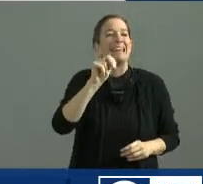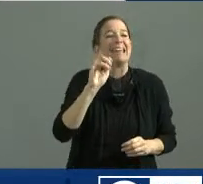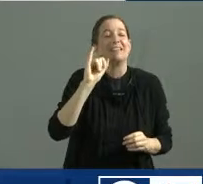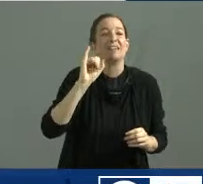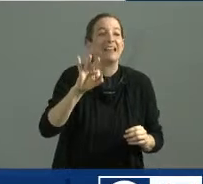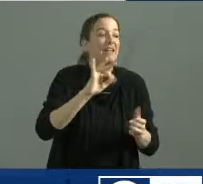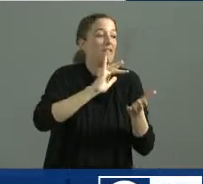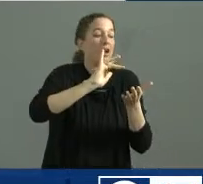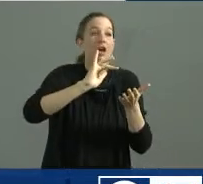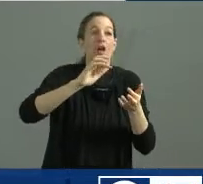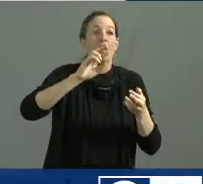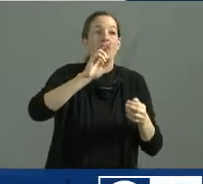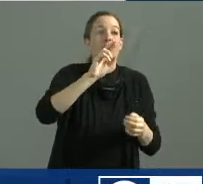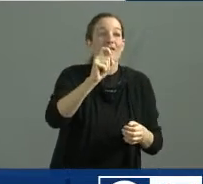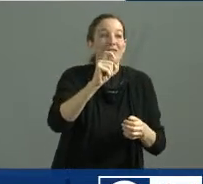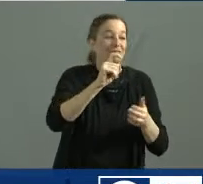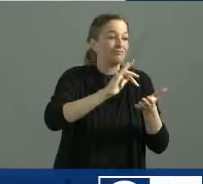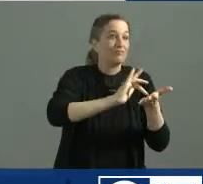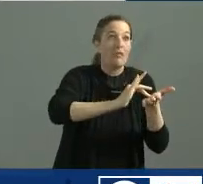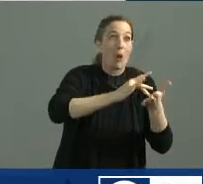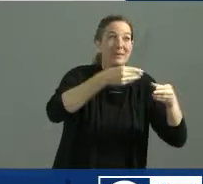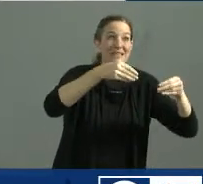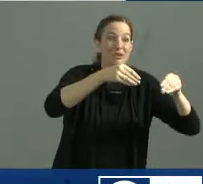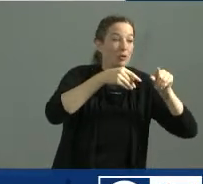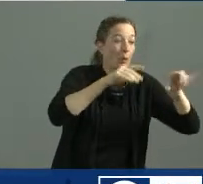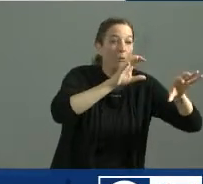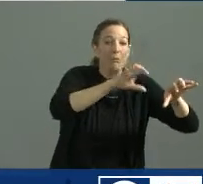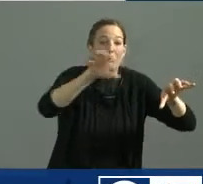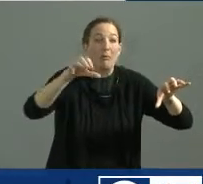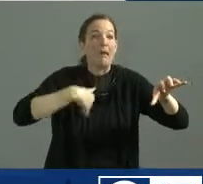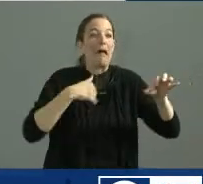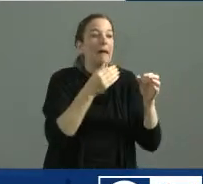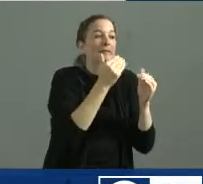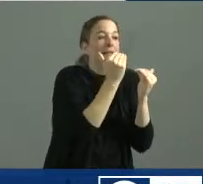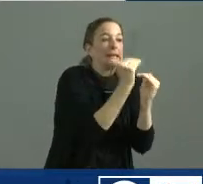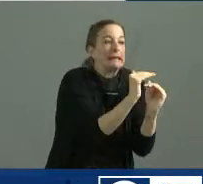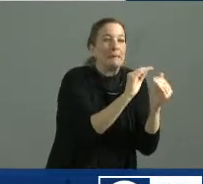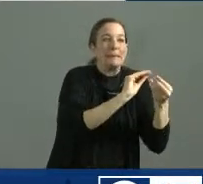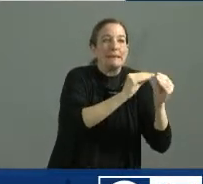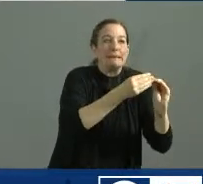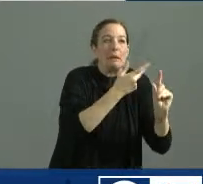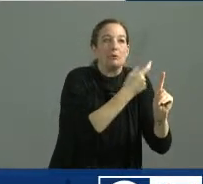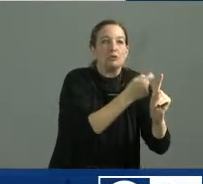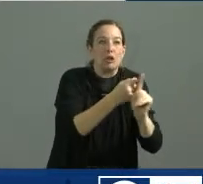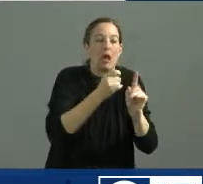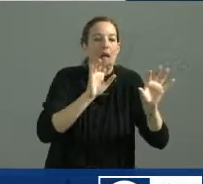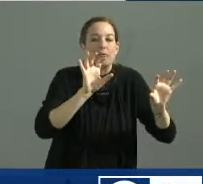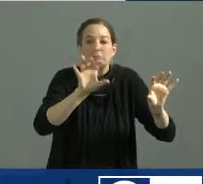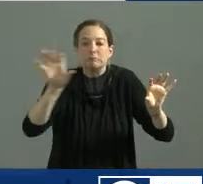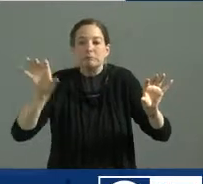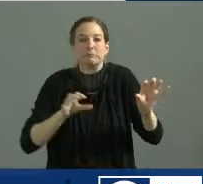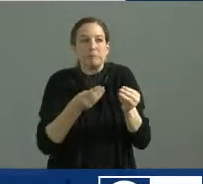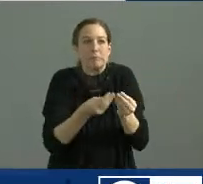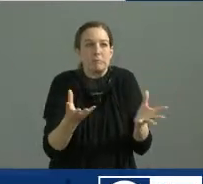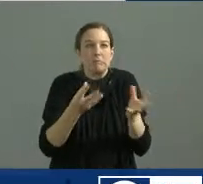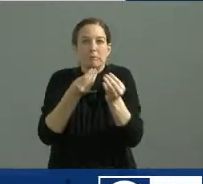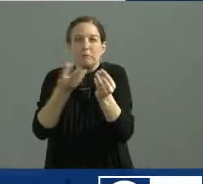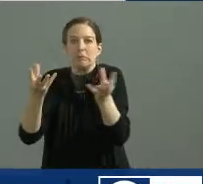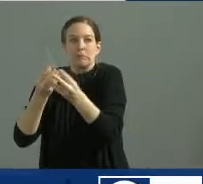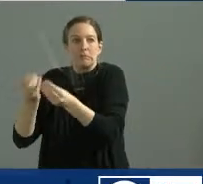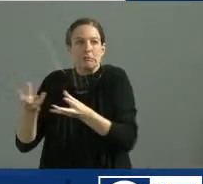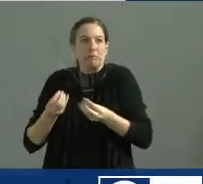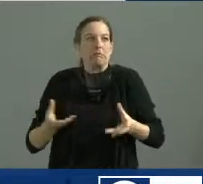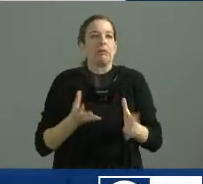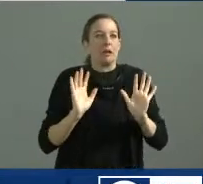pharmacies, expanding the number of pharmacies and like those community health centers that have access to it. For it to be